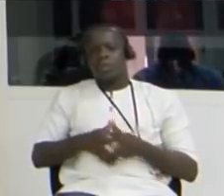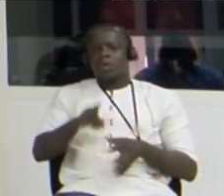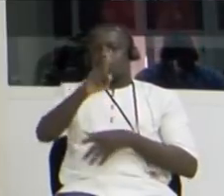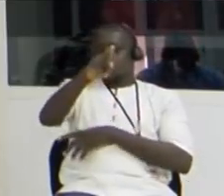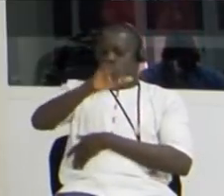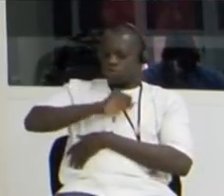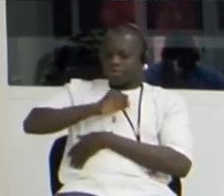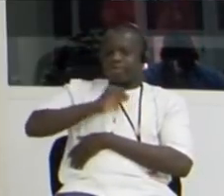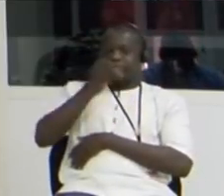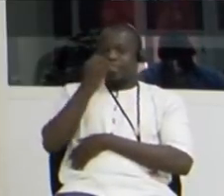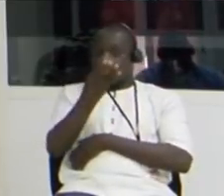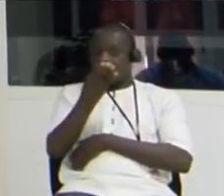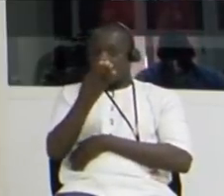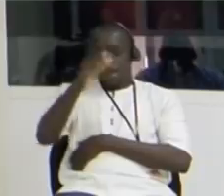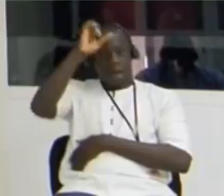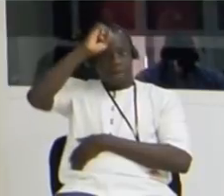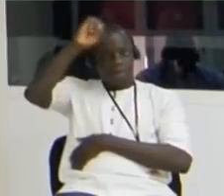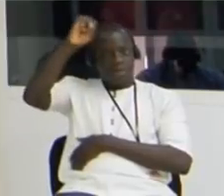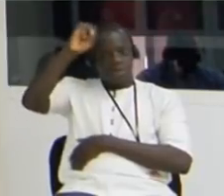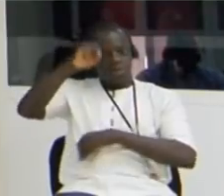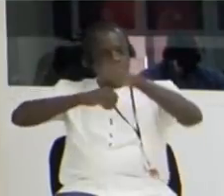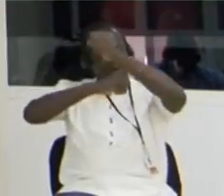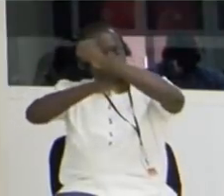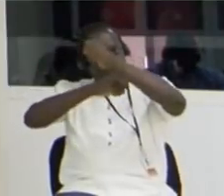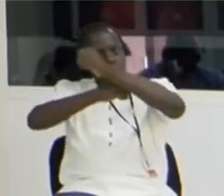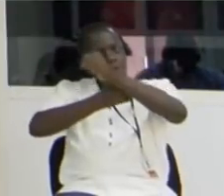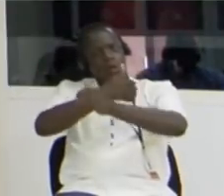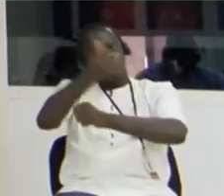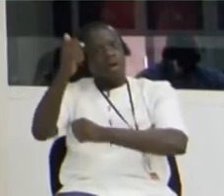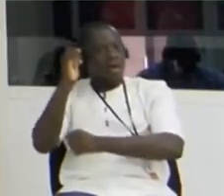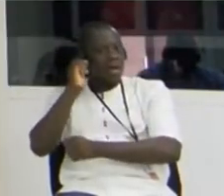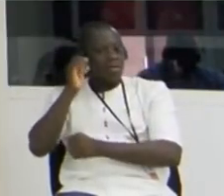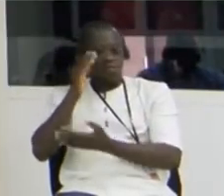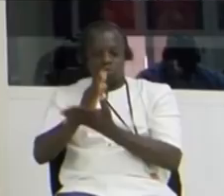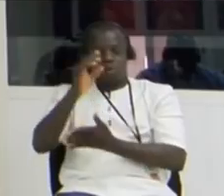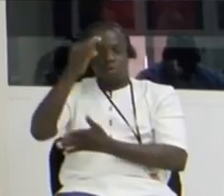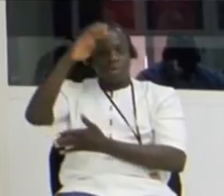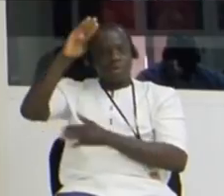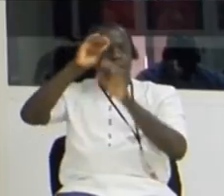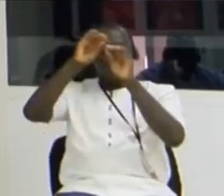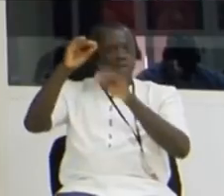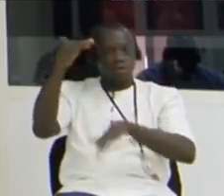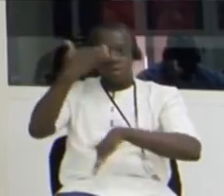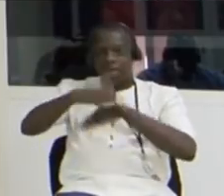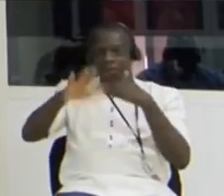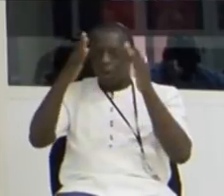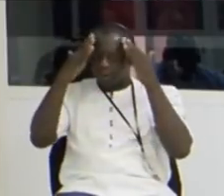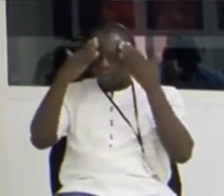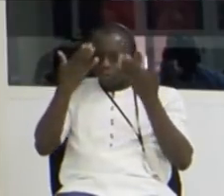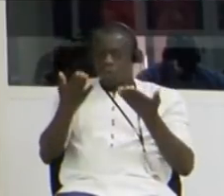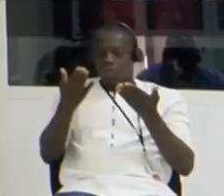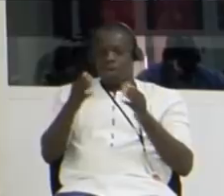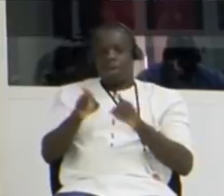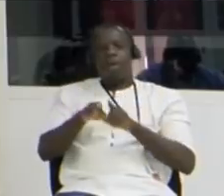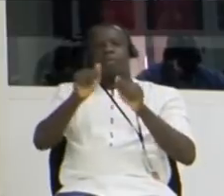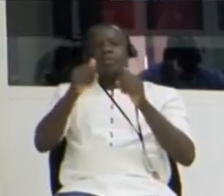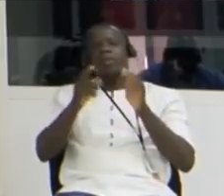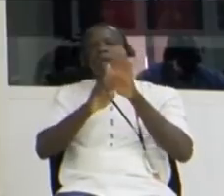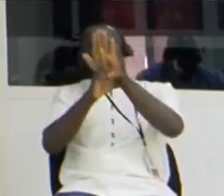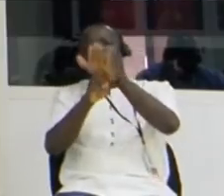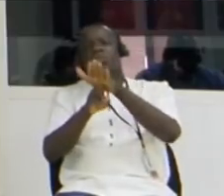girls without the knowledge of the Ministry of Education directly. And do you know under what circumstances that would